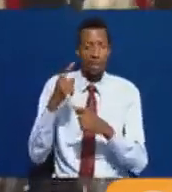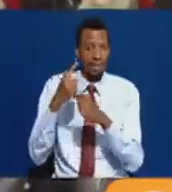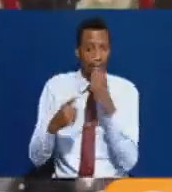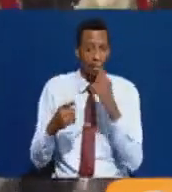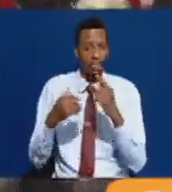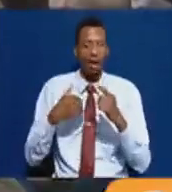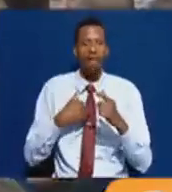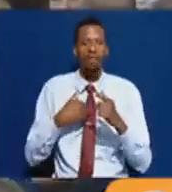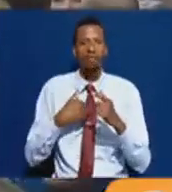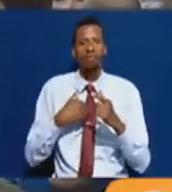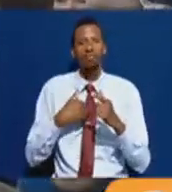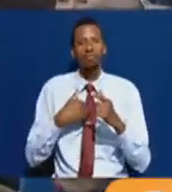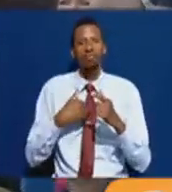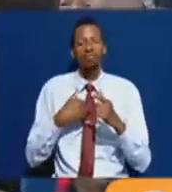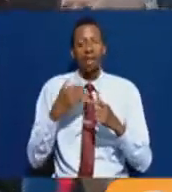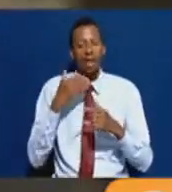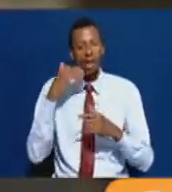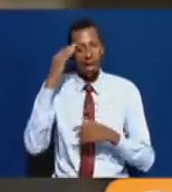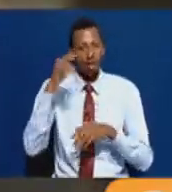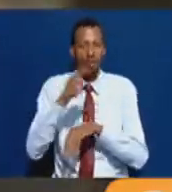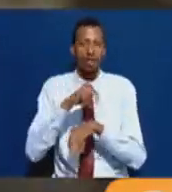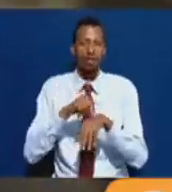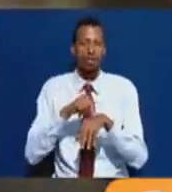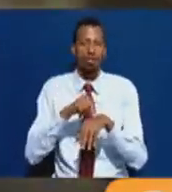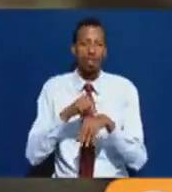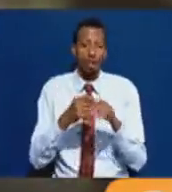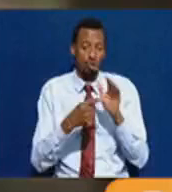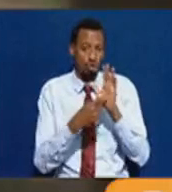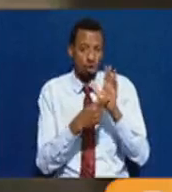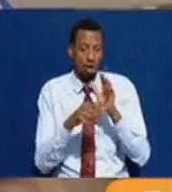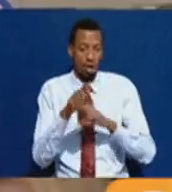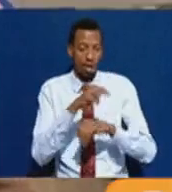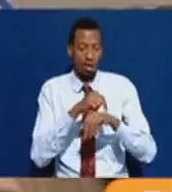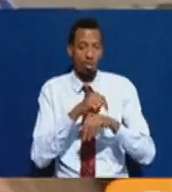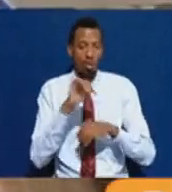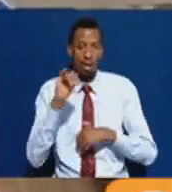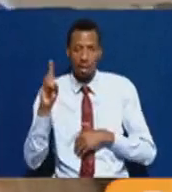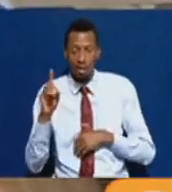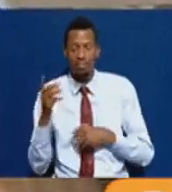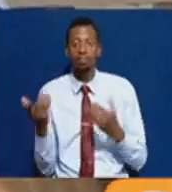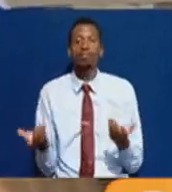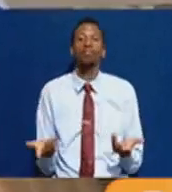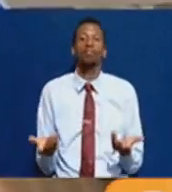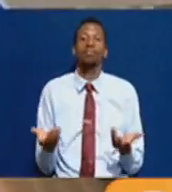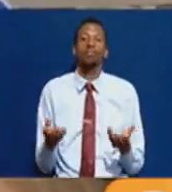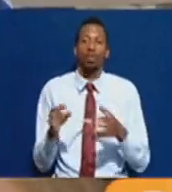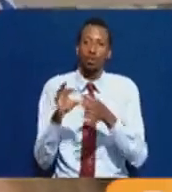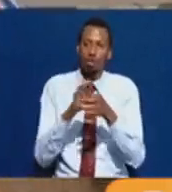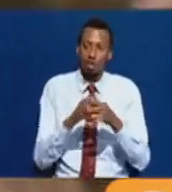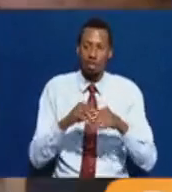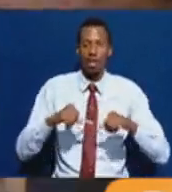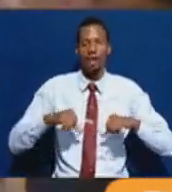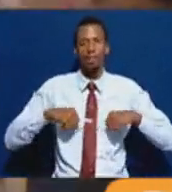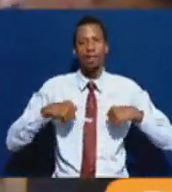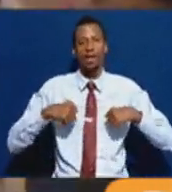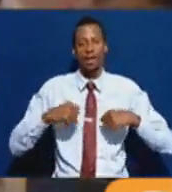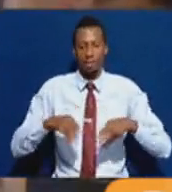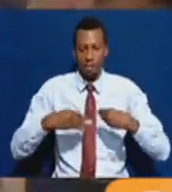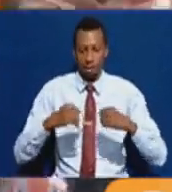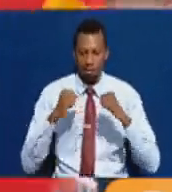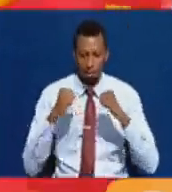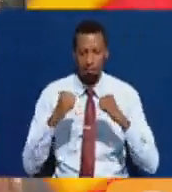of nation. They act as a focus of national identity, unity, and pride. They continue to give a sense of stability and